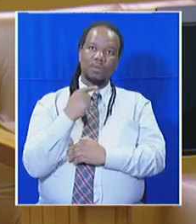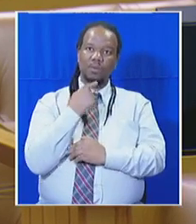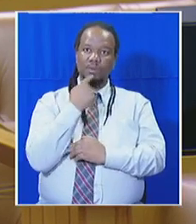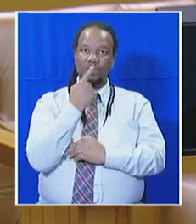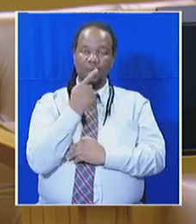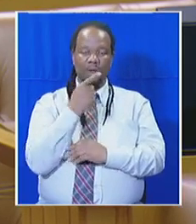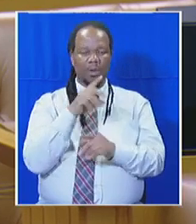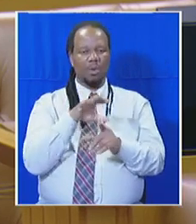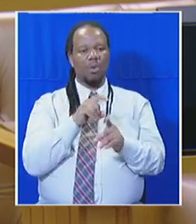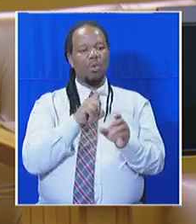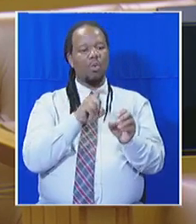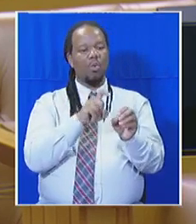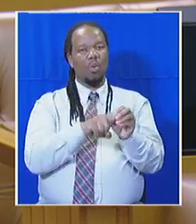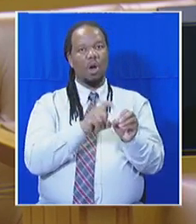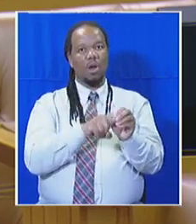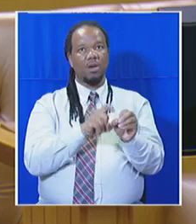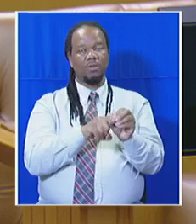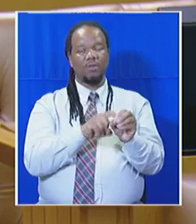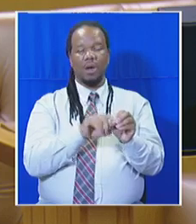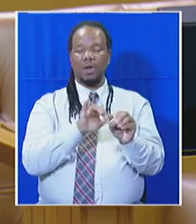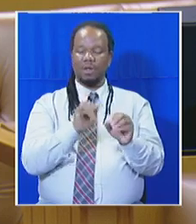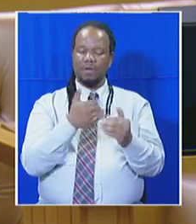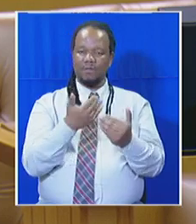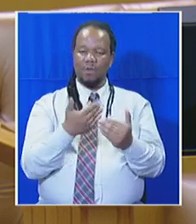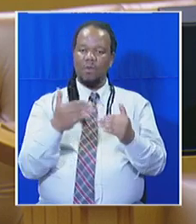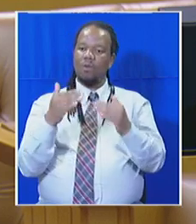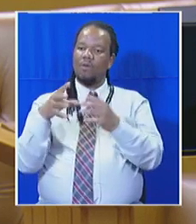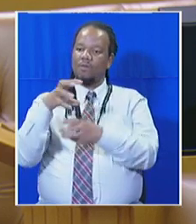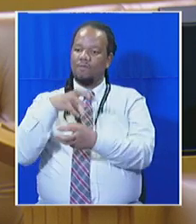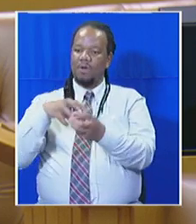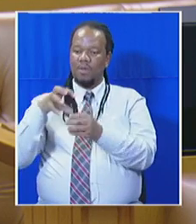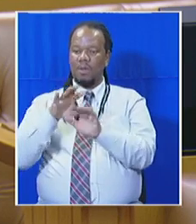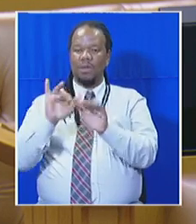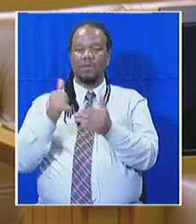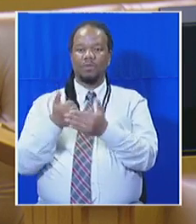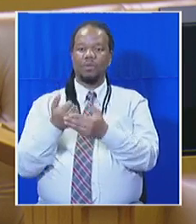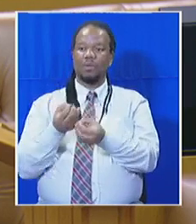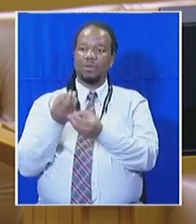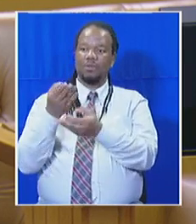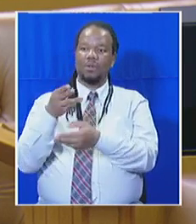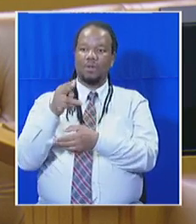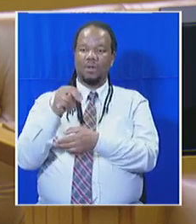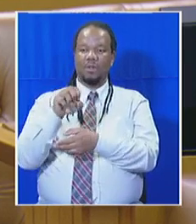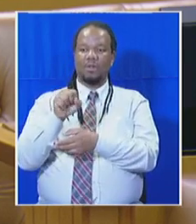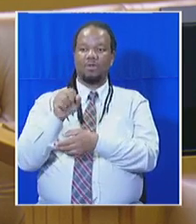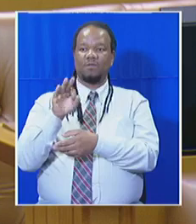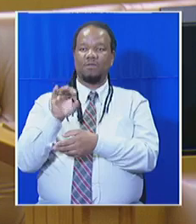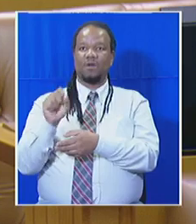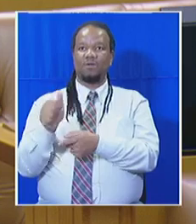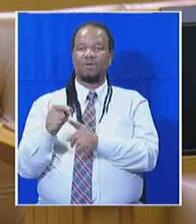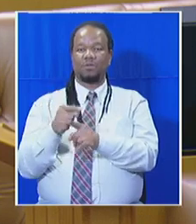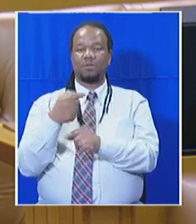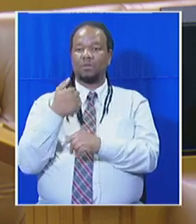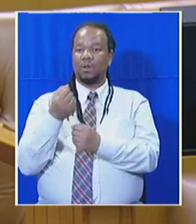definition for a family/household to qualify for NSFAS is 120,000